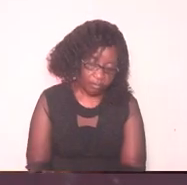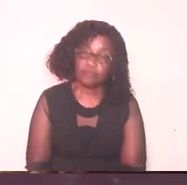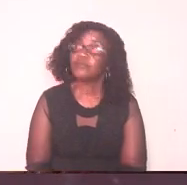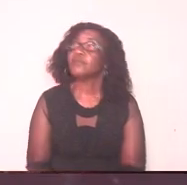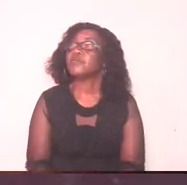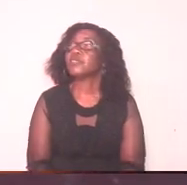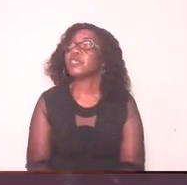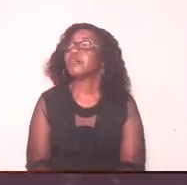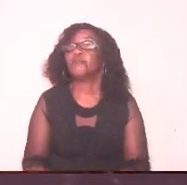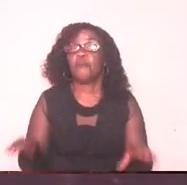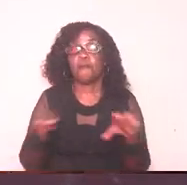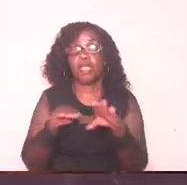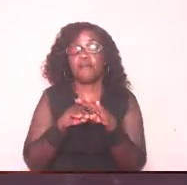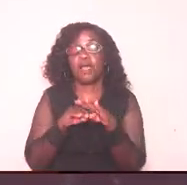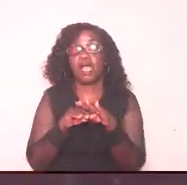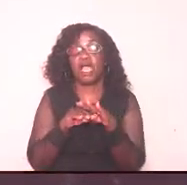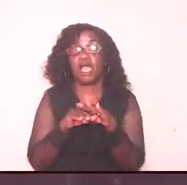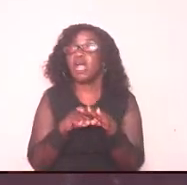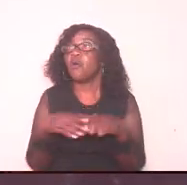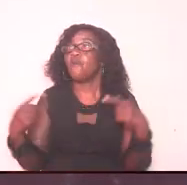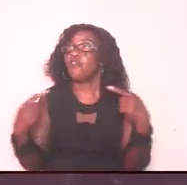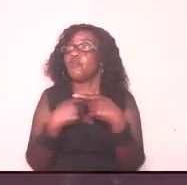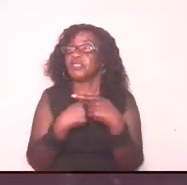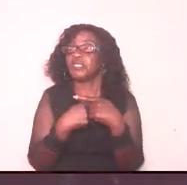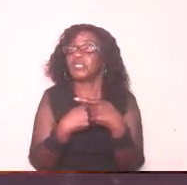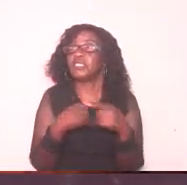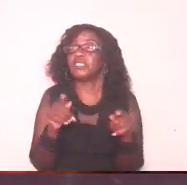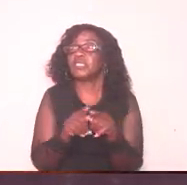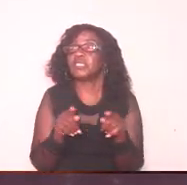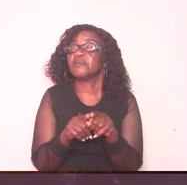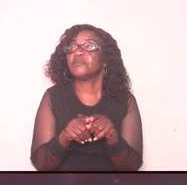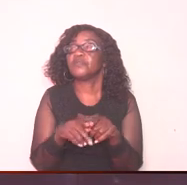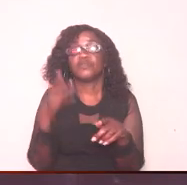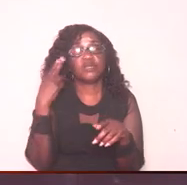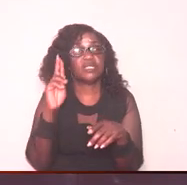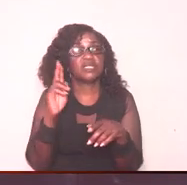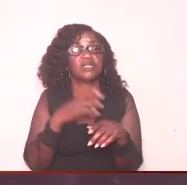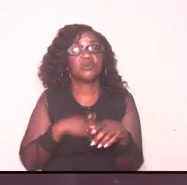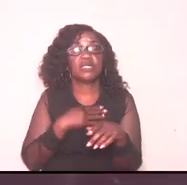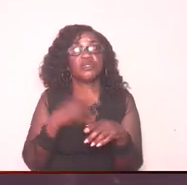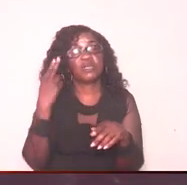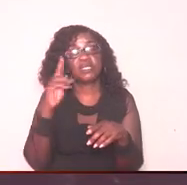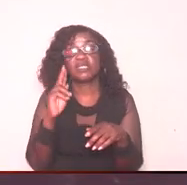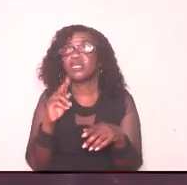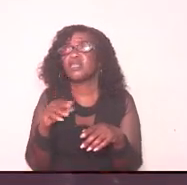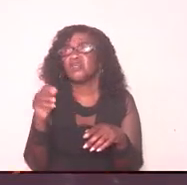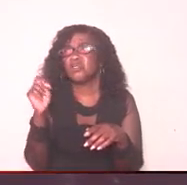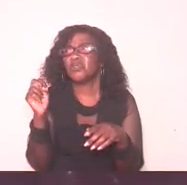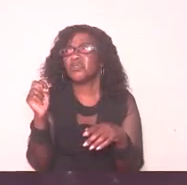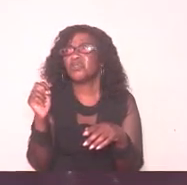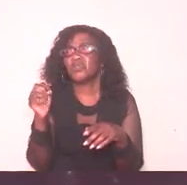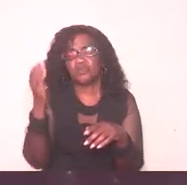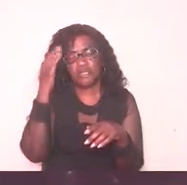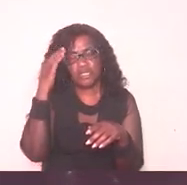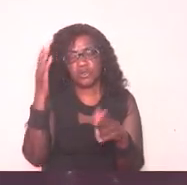That was the member of opposition at this point, where some of us need to understand and go back to the dictionary of what nuanced